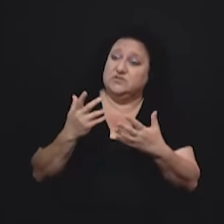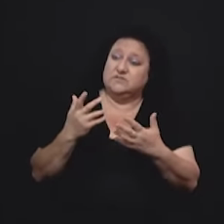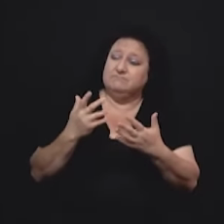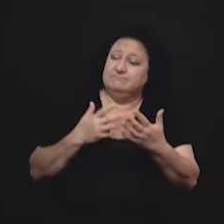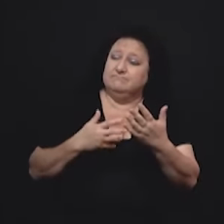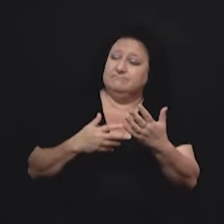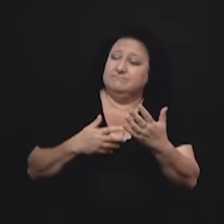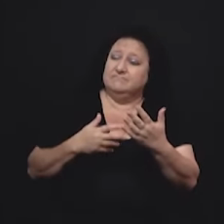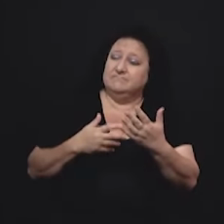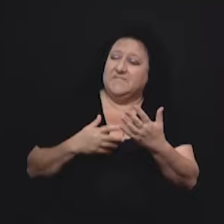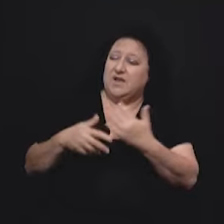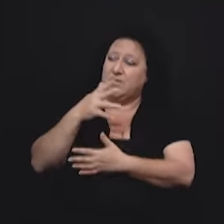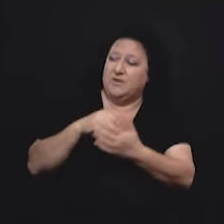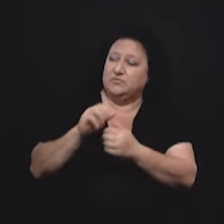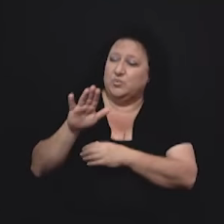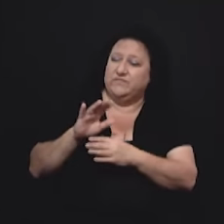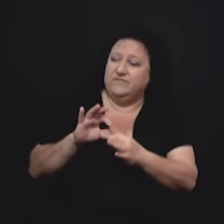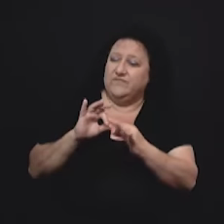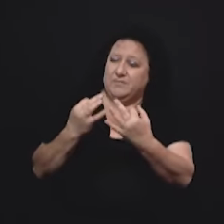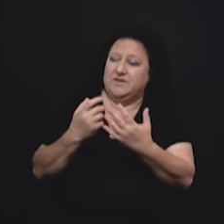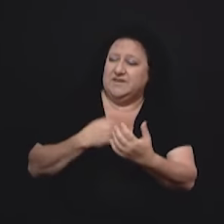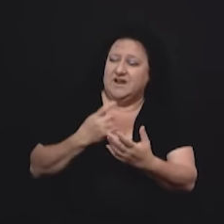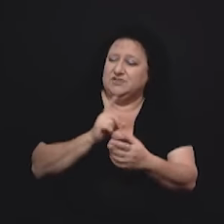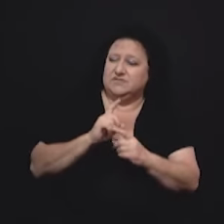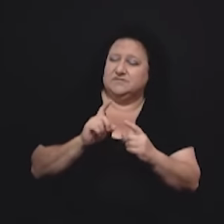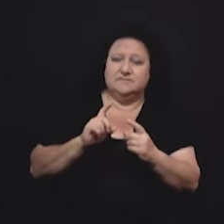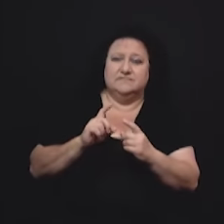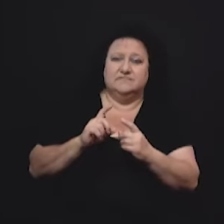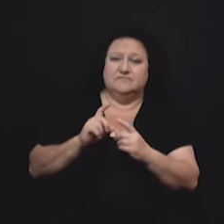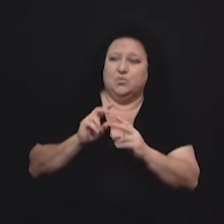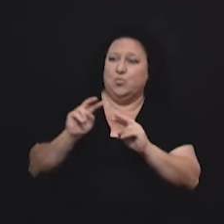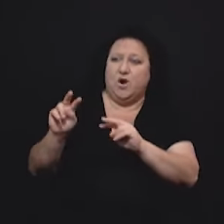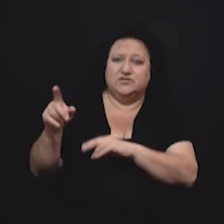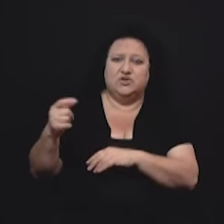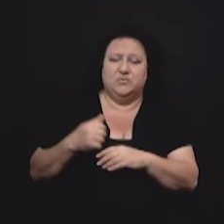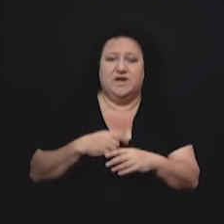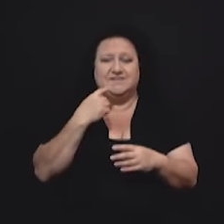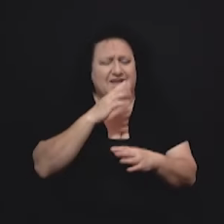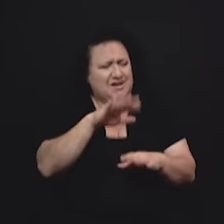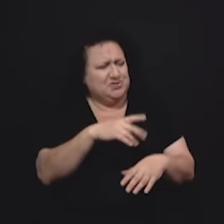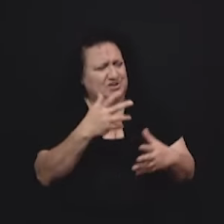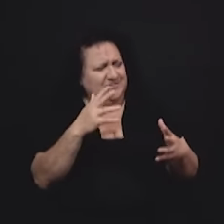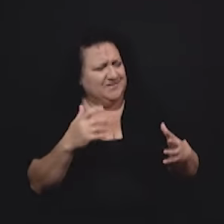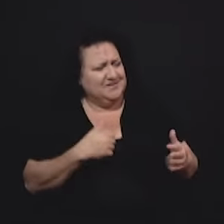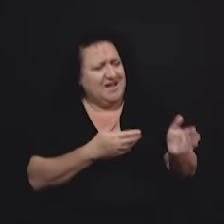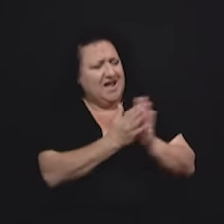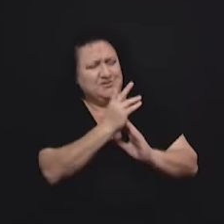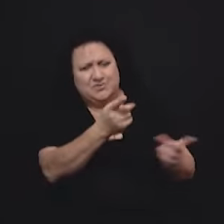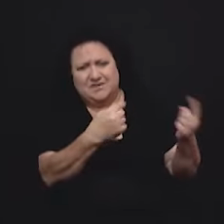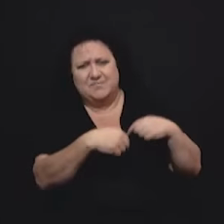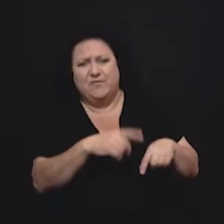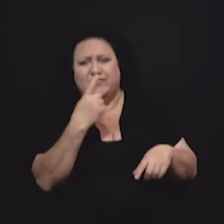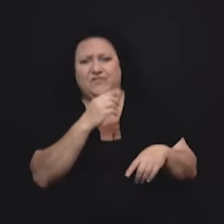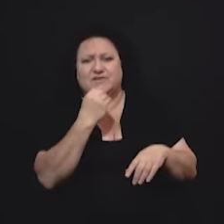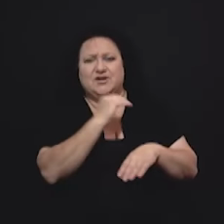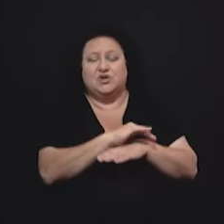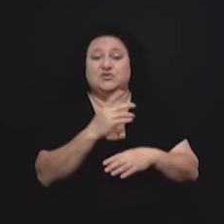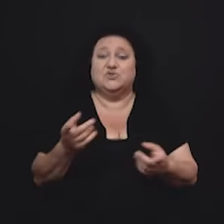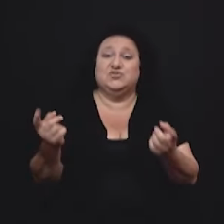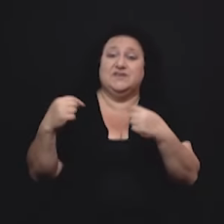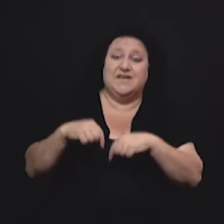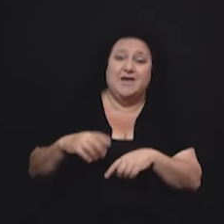you? Can I just be a, you know, she came up to me and I said, yes, I should have asked you over for dinner. And so she came and she's a part of our